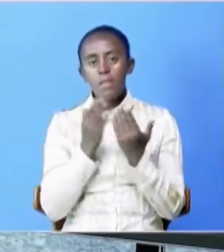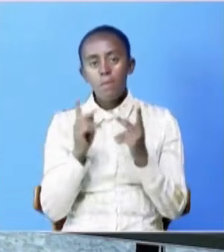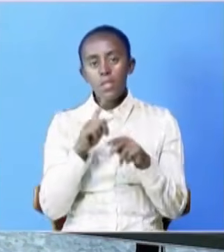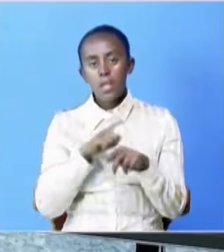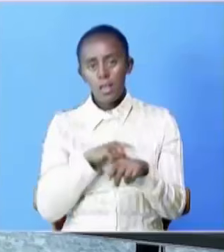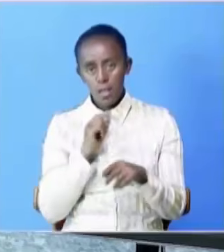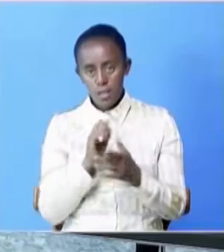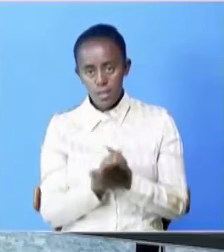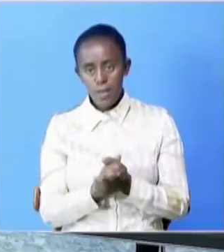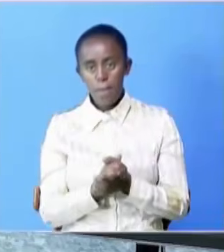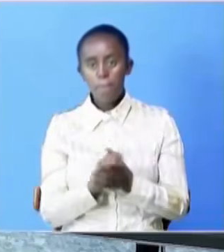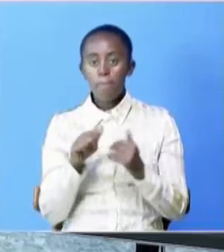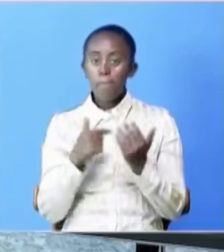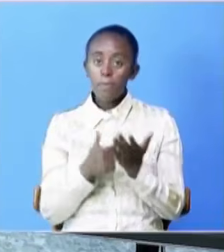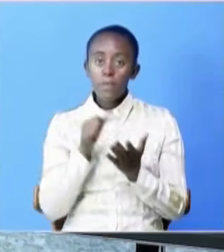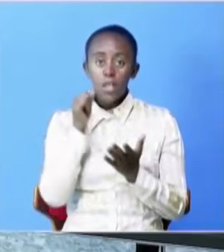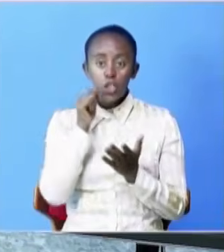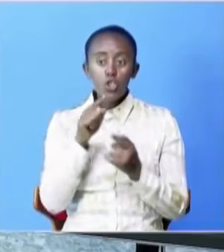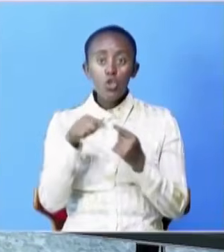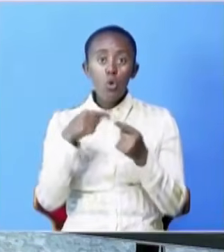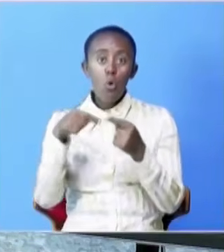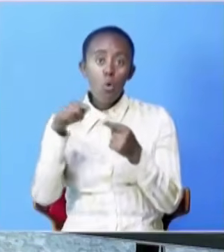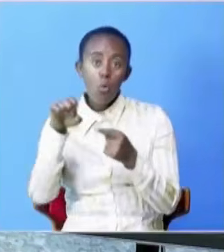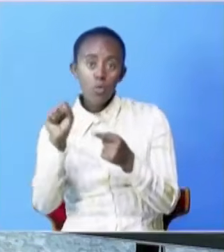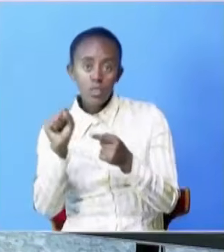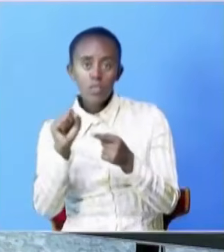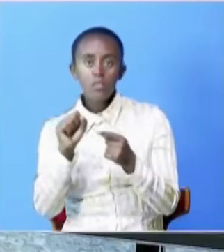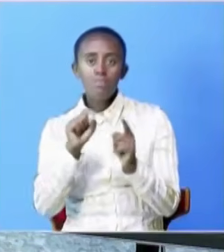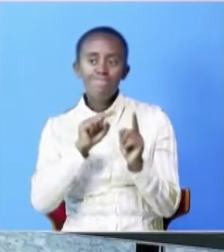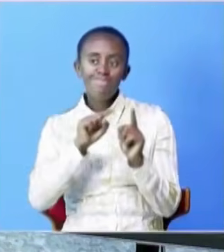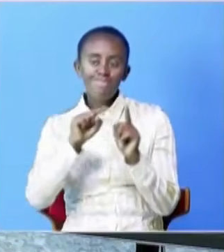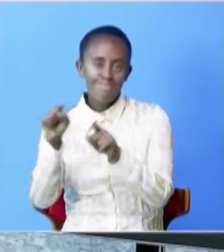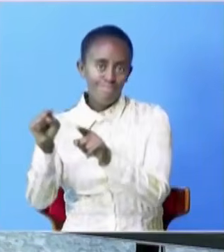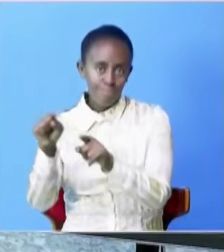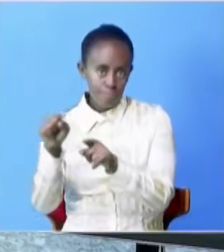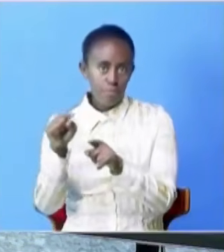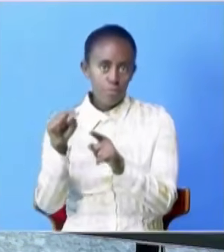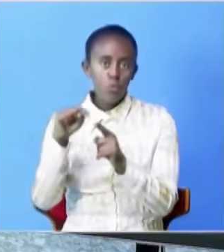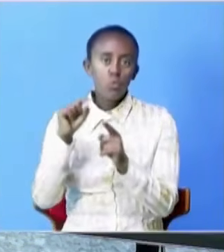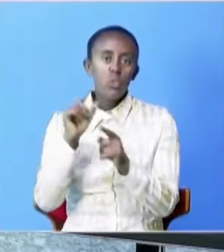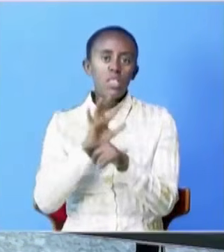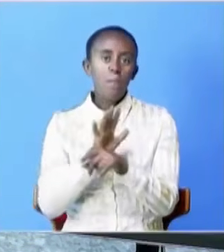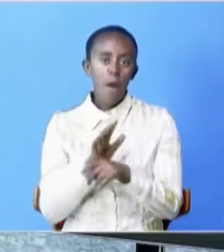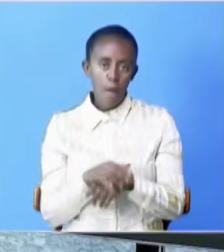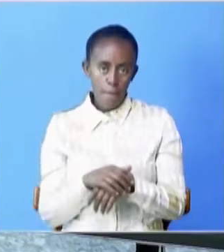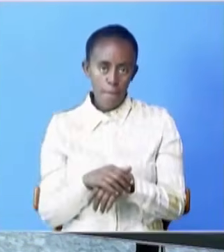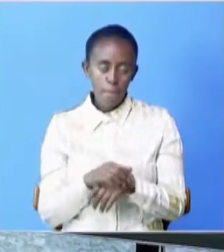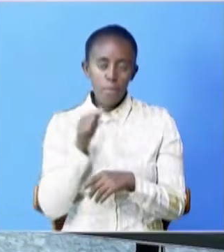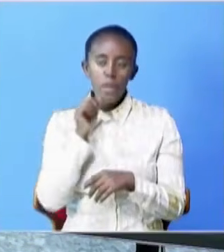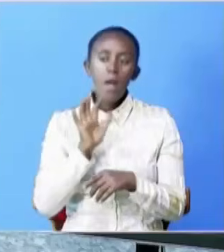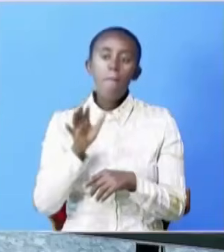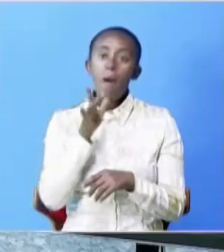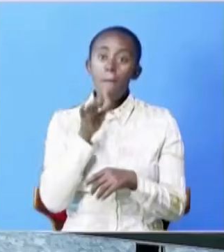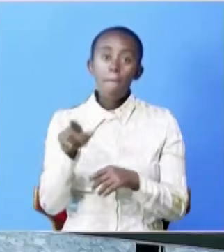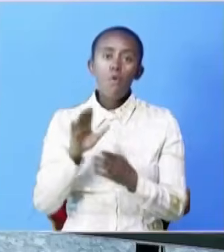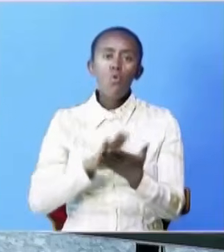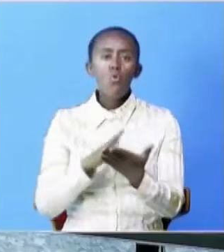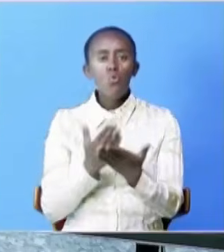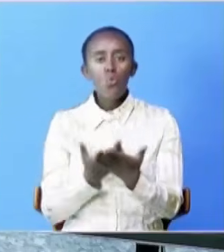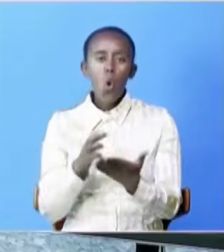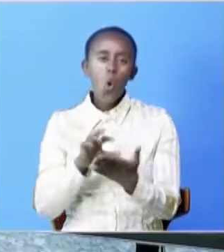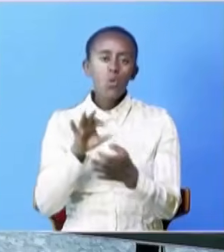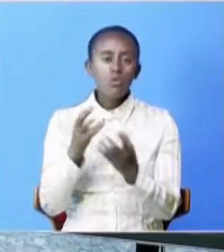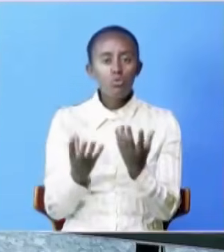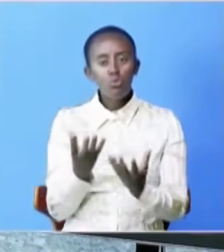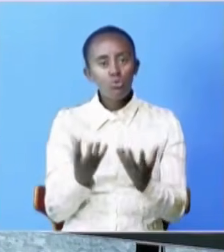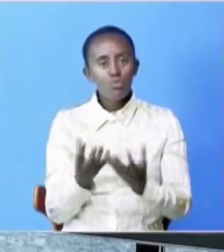present tense. So she goes to the cinema. Her mother cook delicious